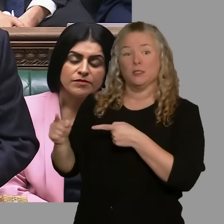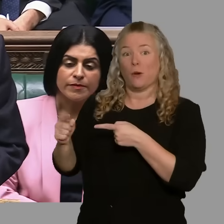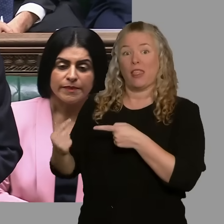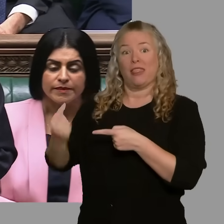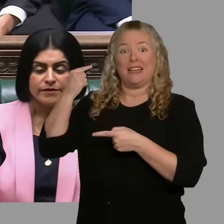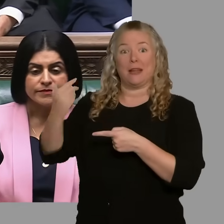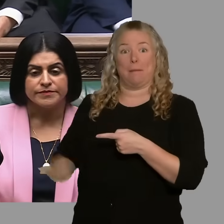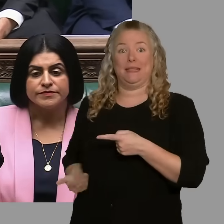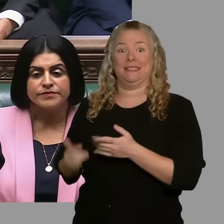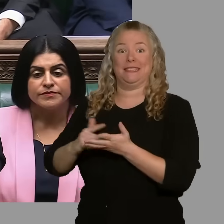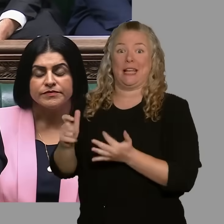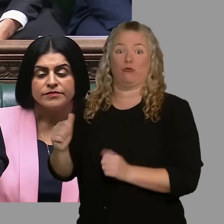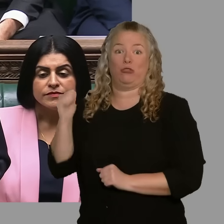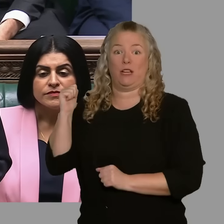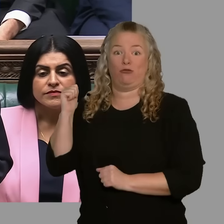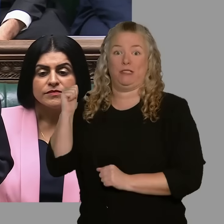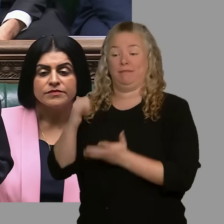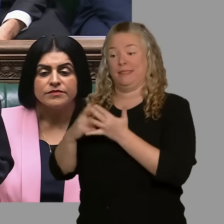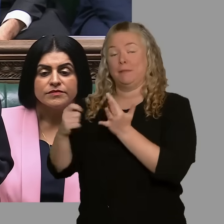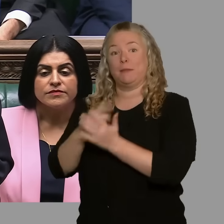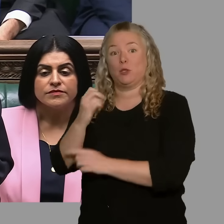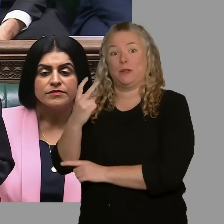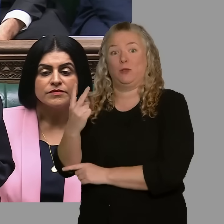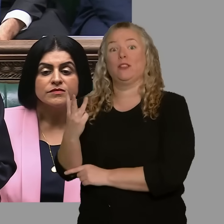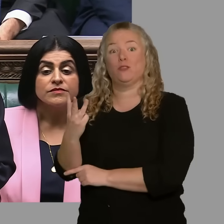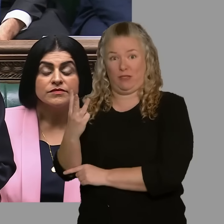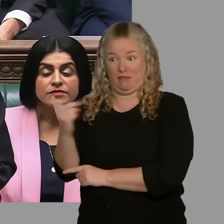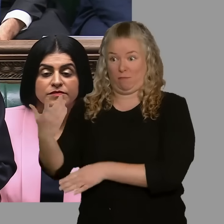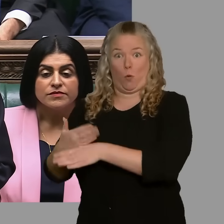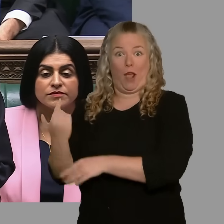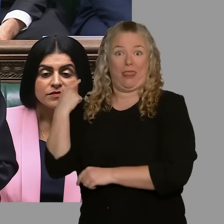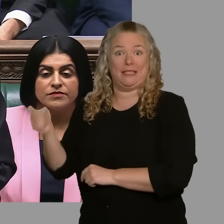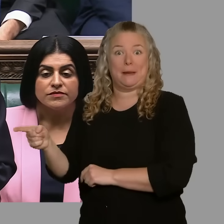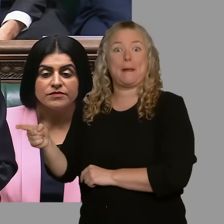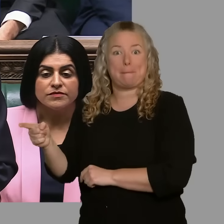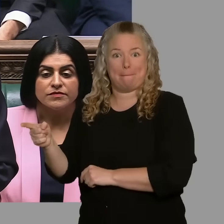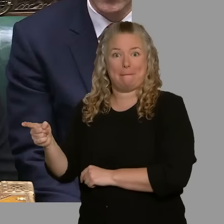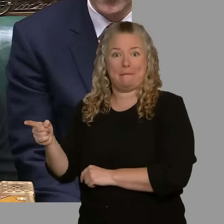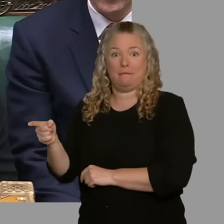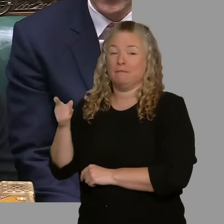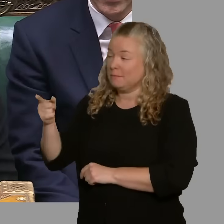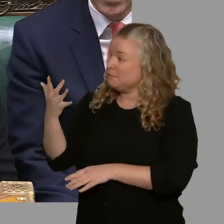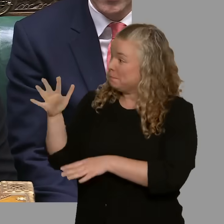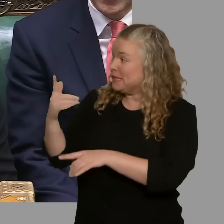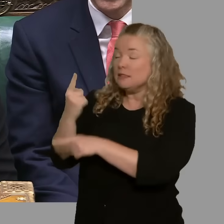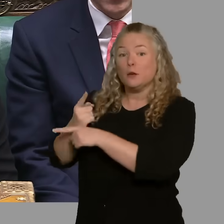words, we should certainly not be describing China as a foe.